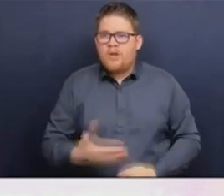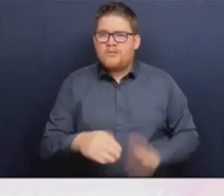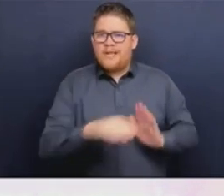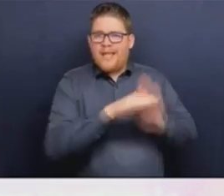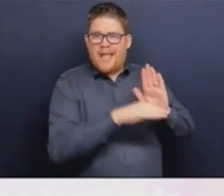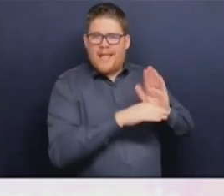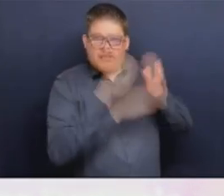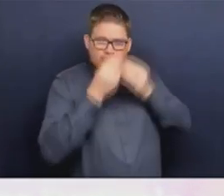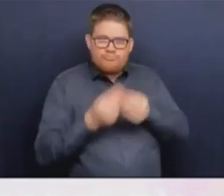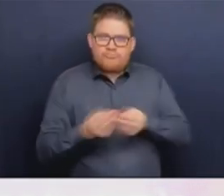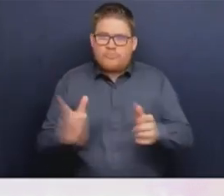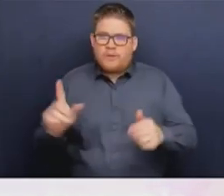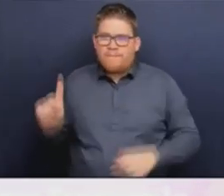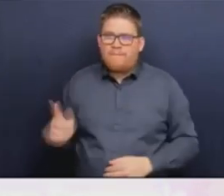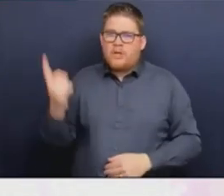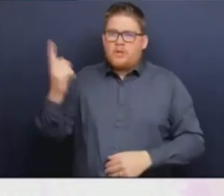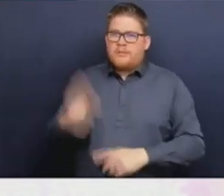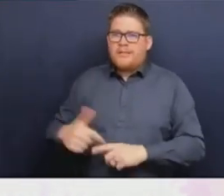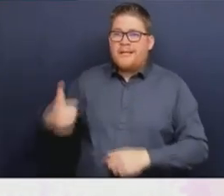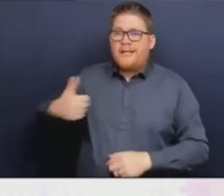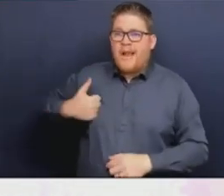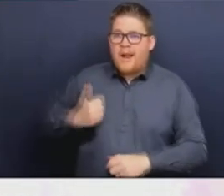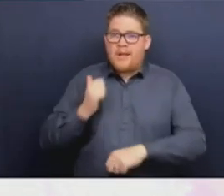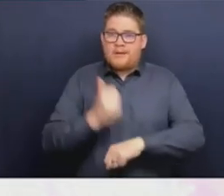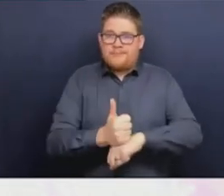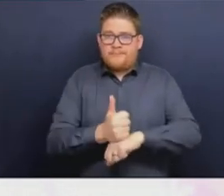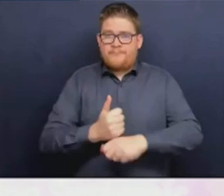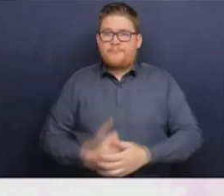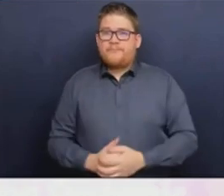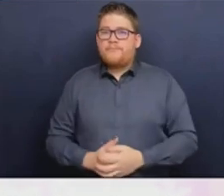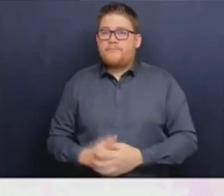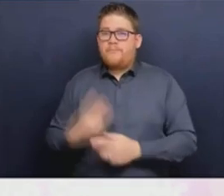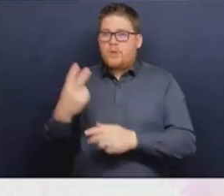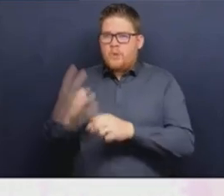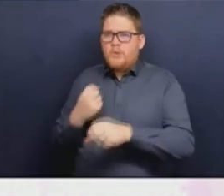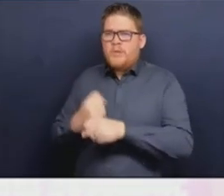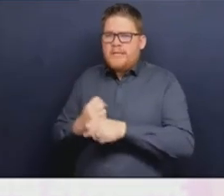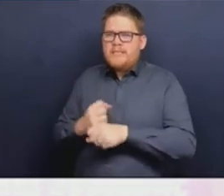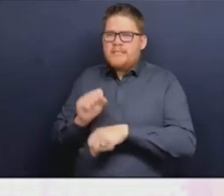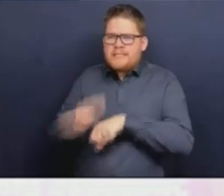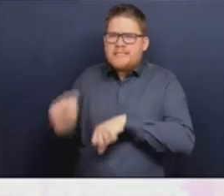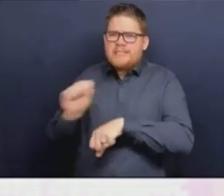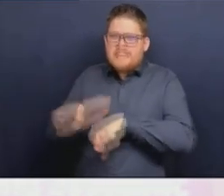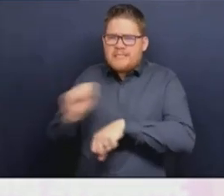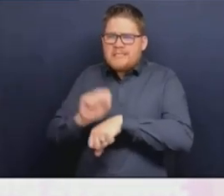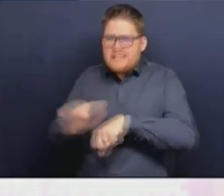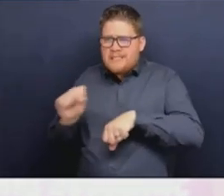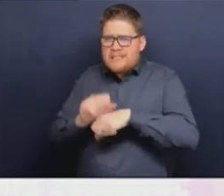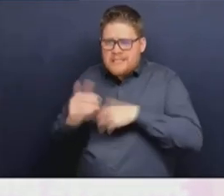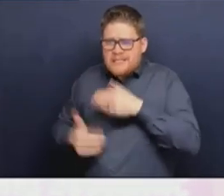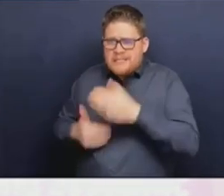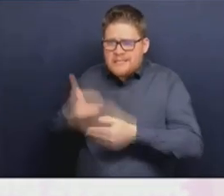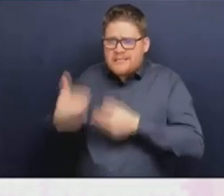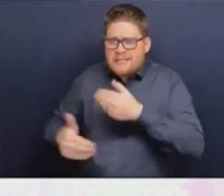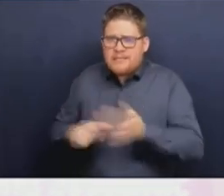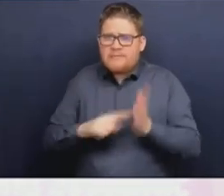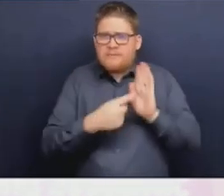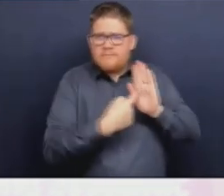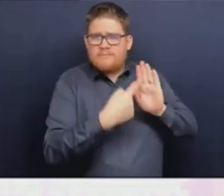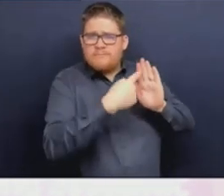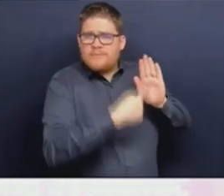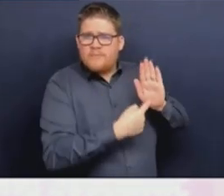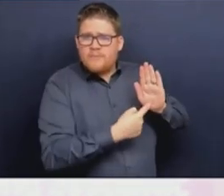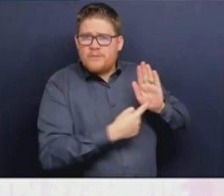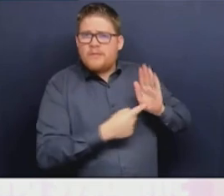through a global pandemic, we're working on the action plan to deliver on the promise of the legislation. But again, as I look at